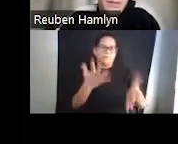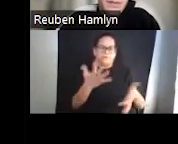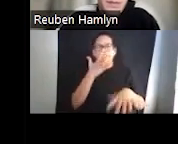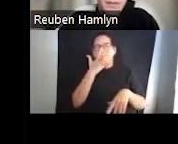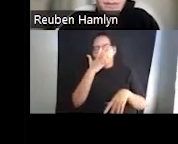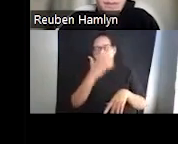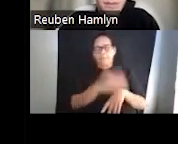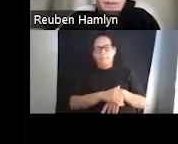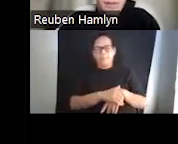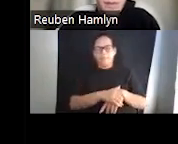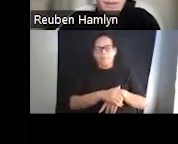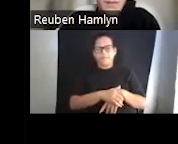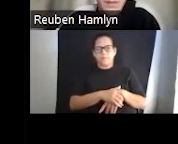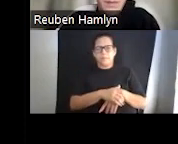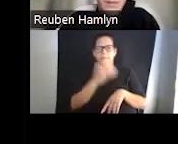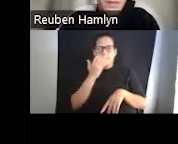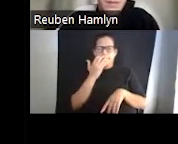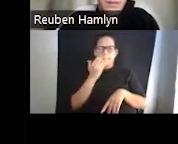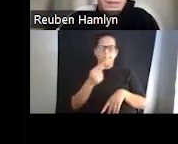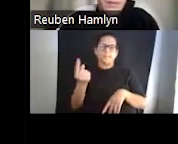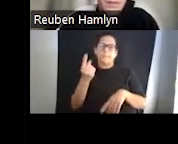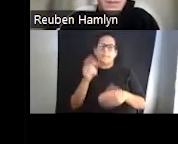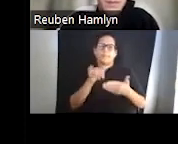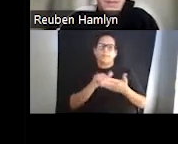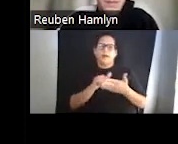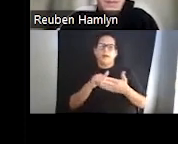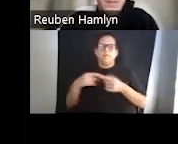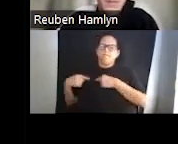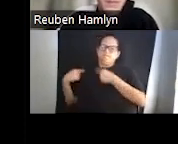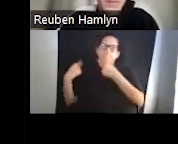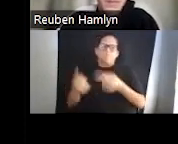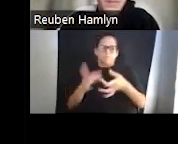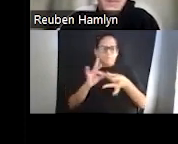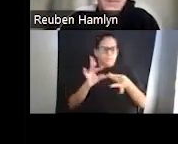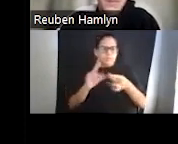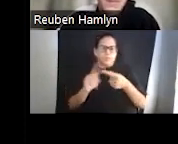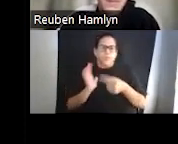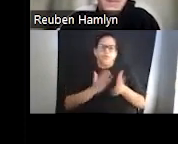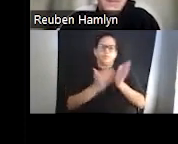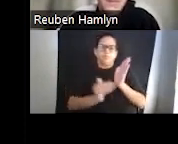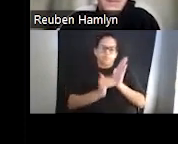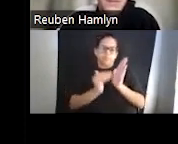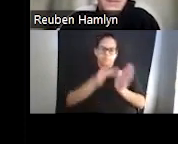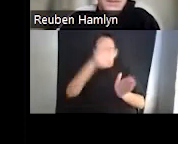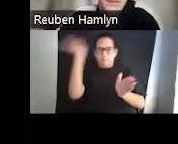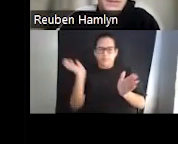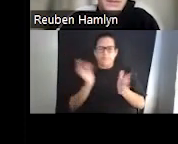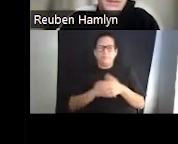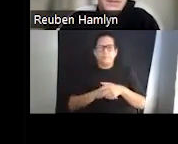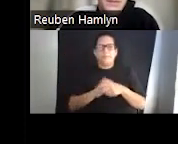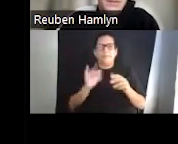that, and it's, this one is something that has been mentioned to us repeatedly by human